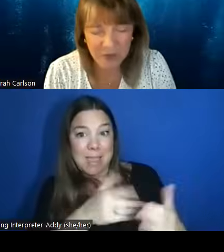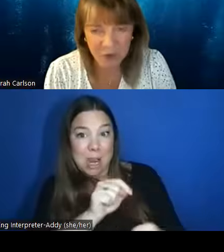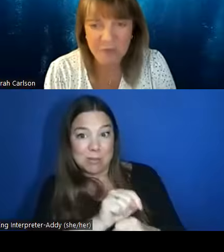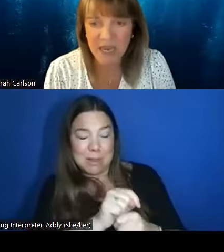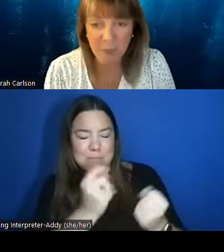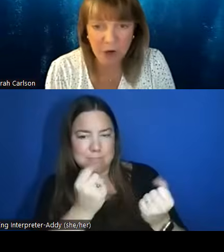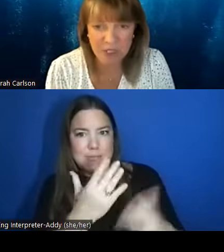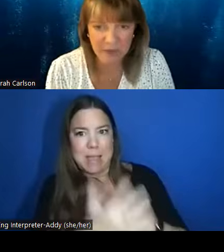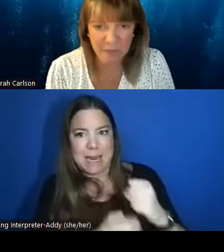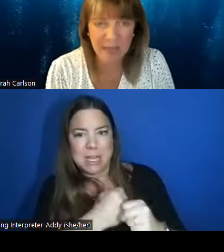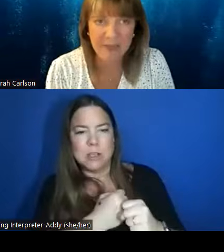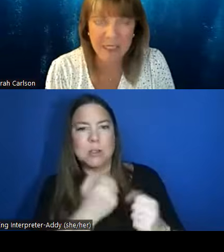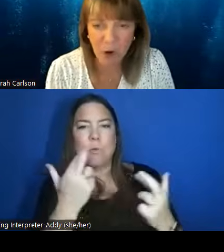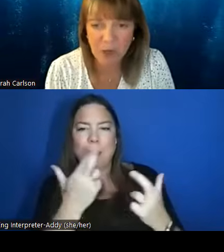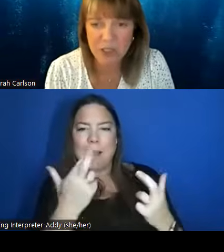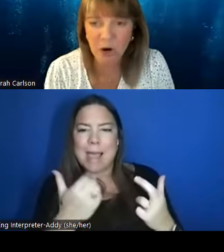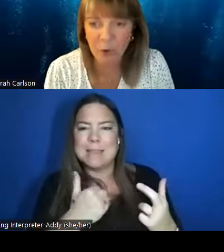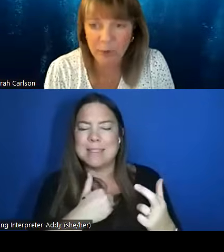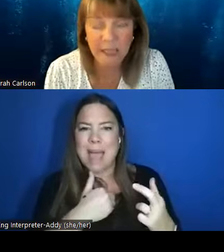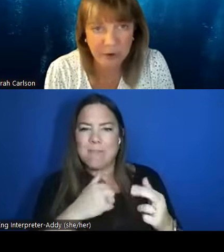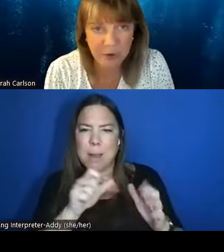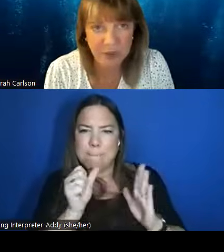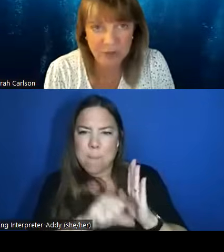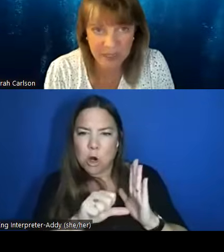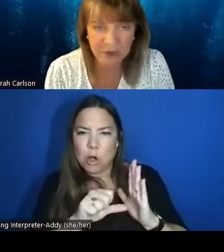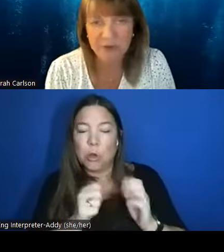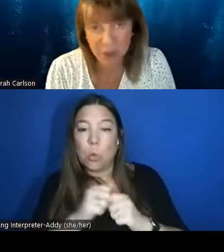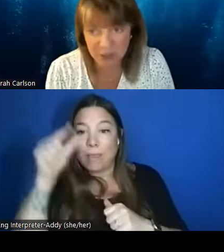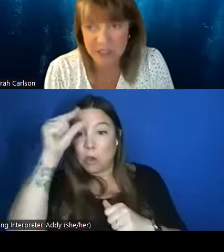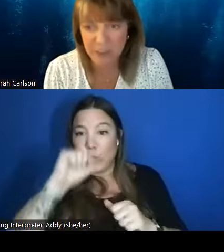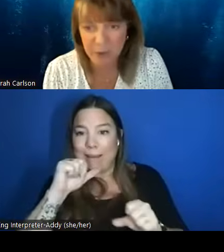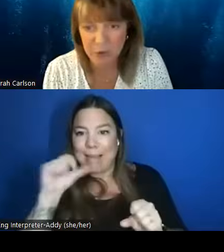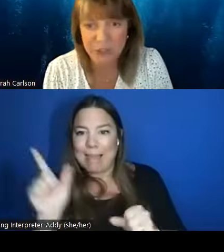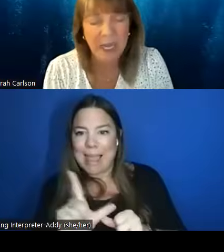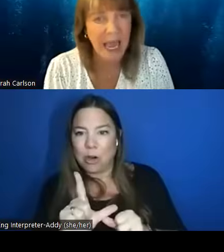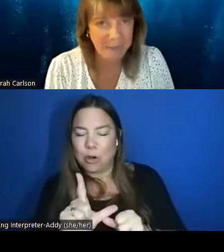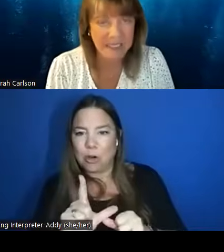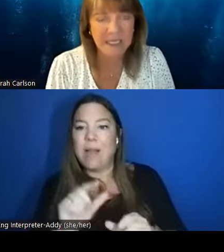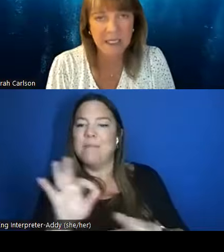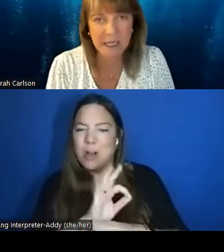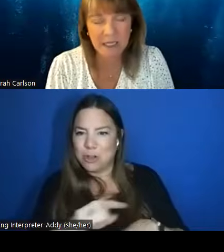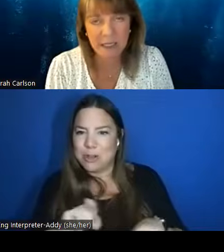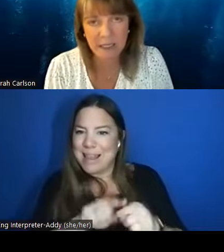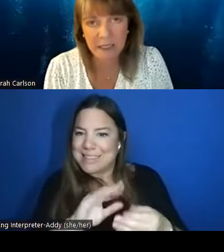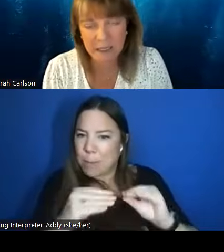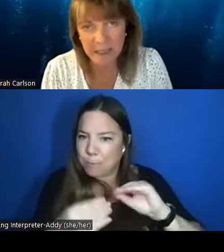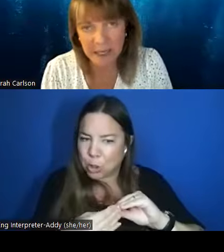realized that the drums have marks on them, and these marks are Greek letters. Those letters function as numbers and